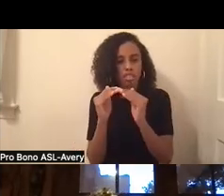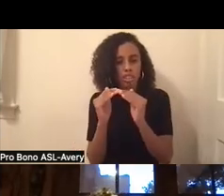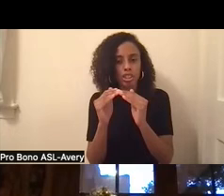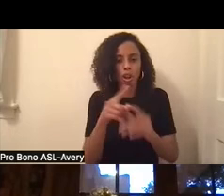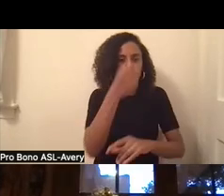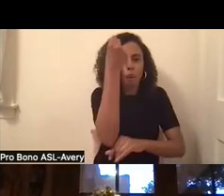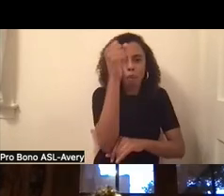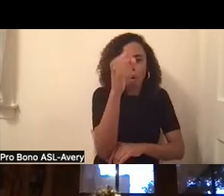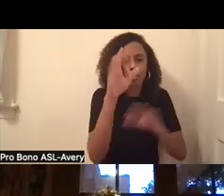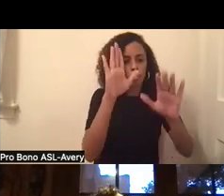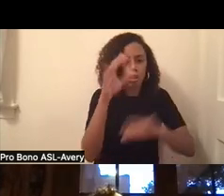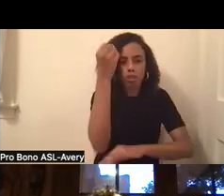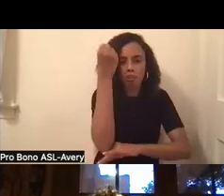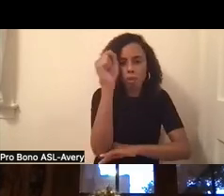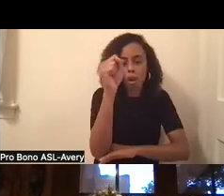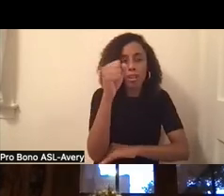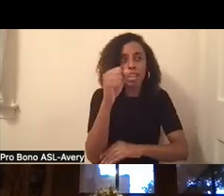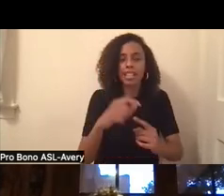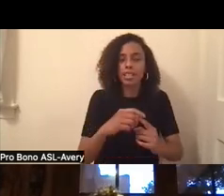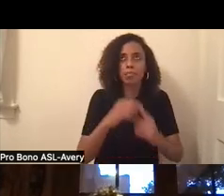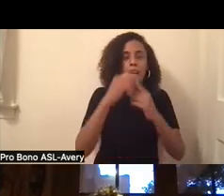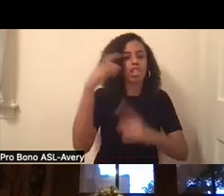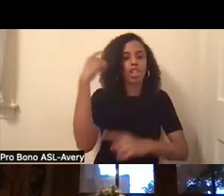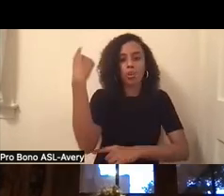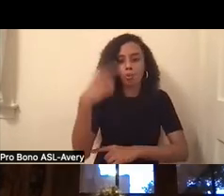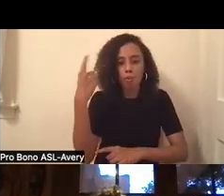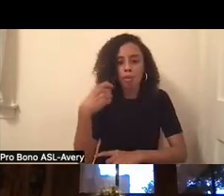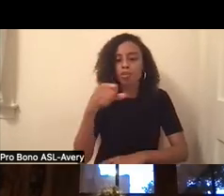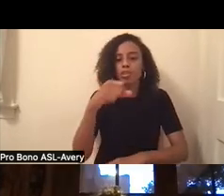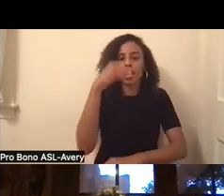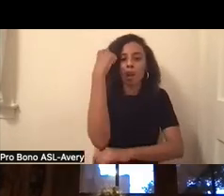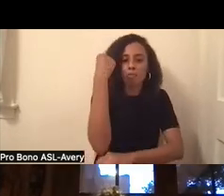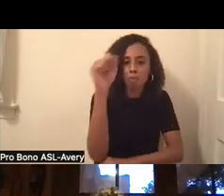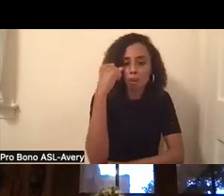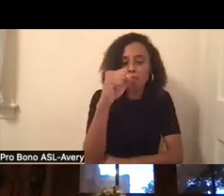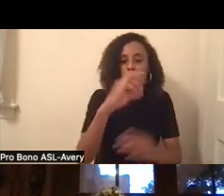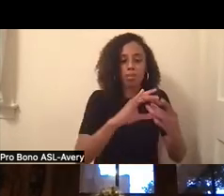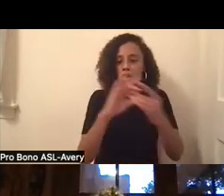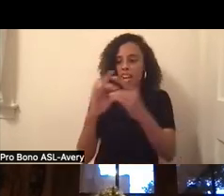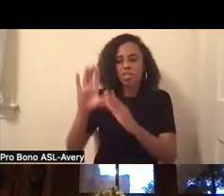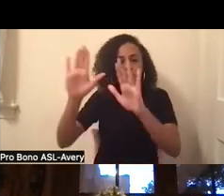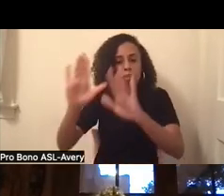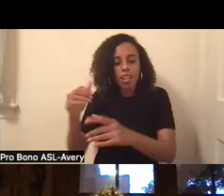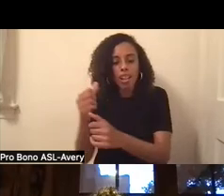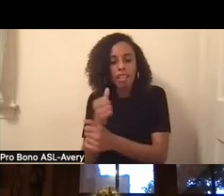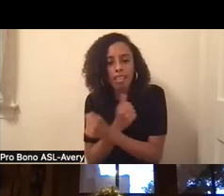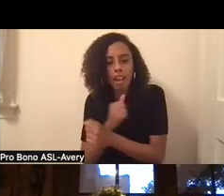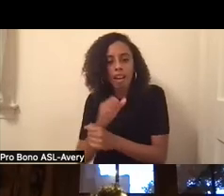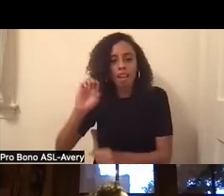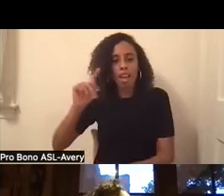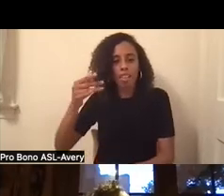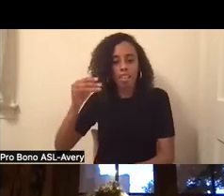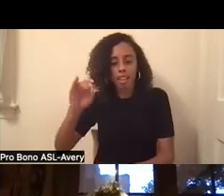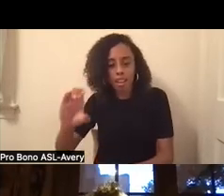great movements, especially the revolutionary movements, have been tied to a great love ethic. She